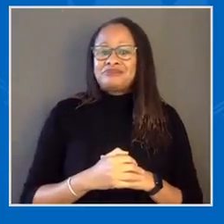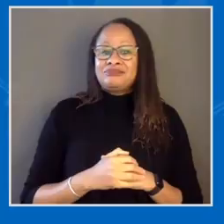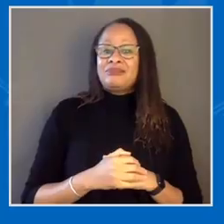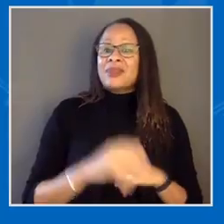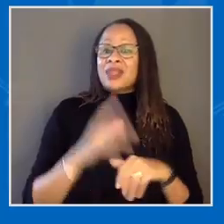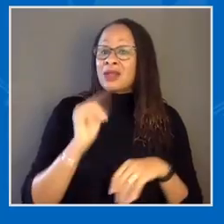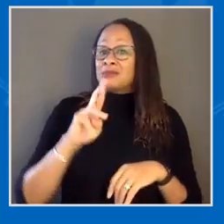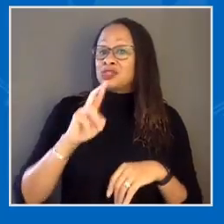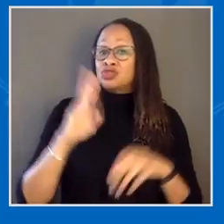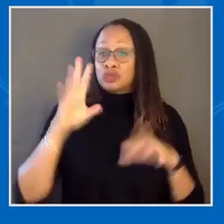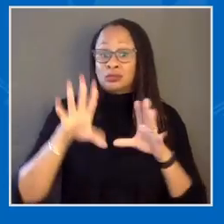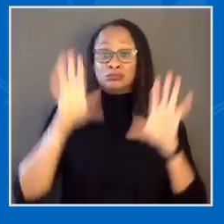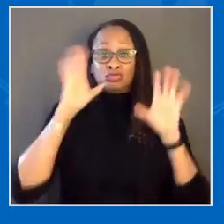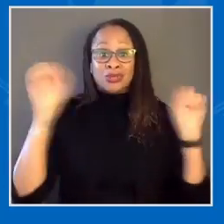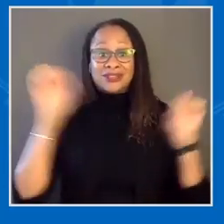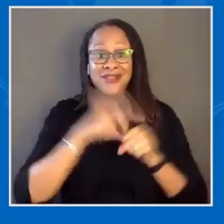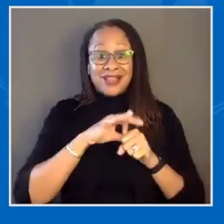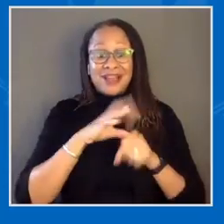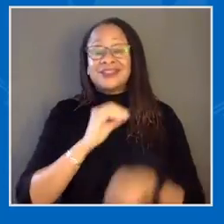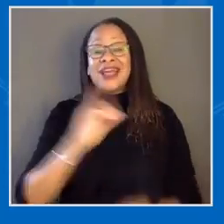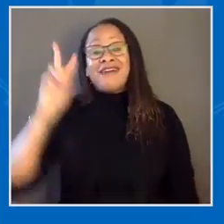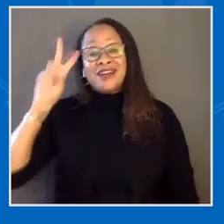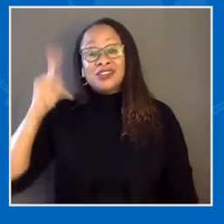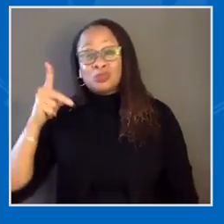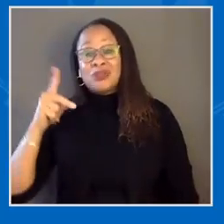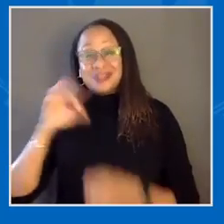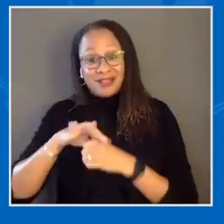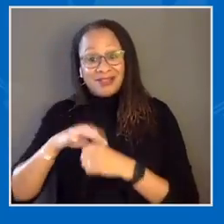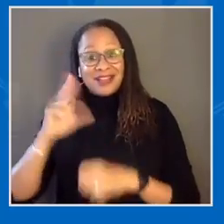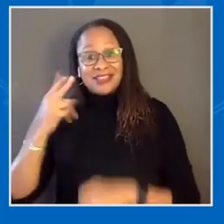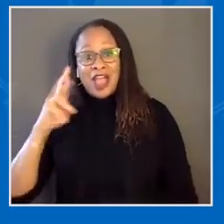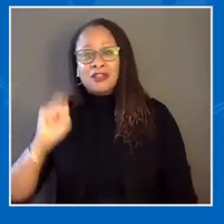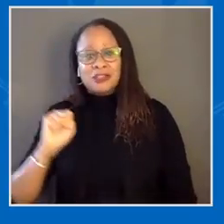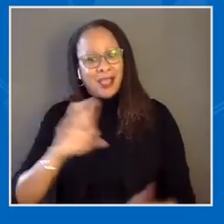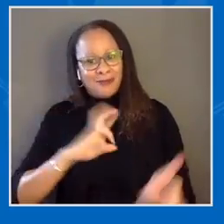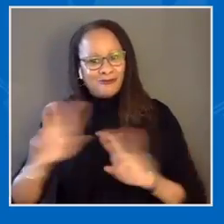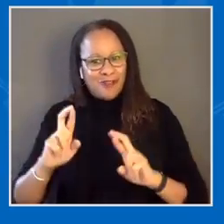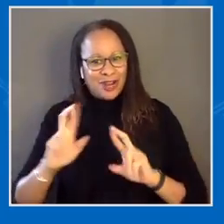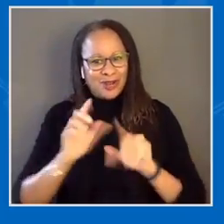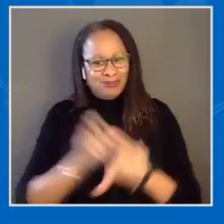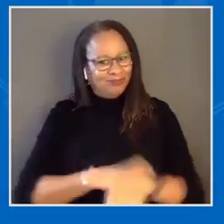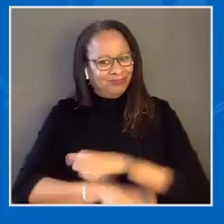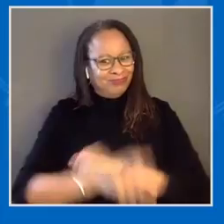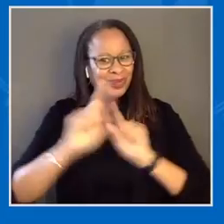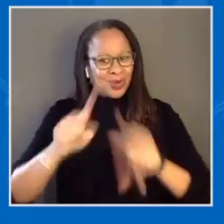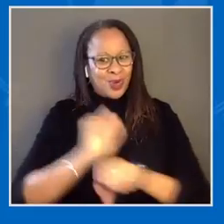Harris, I look forward to getting to work. Thank you.